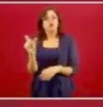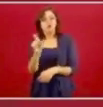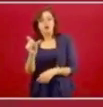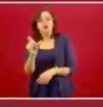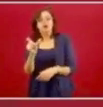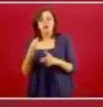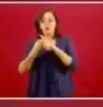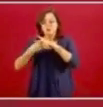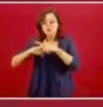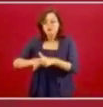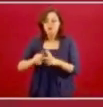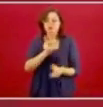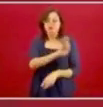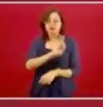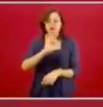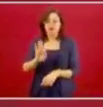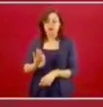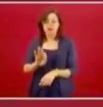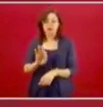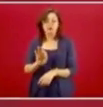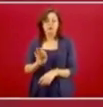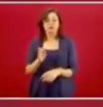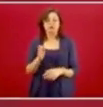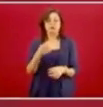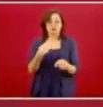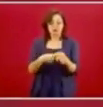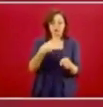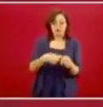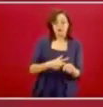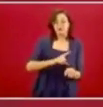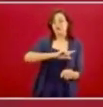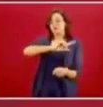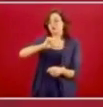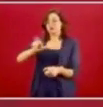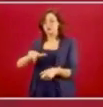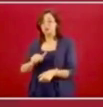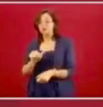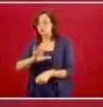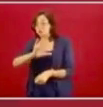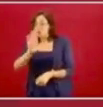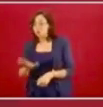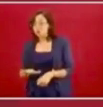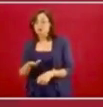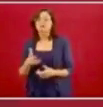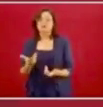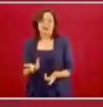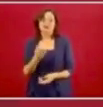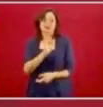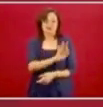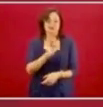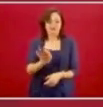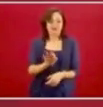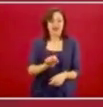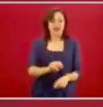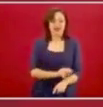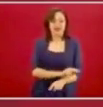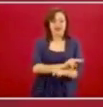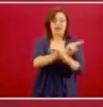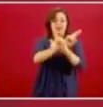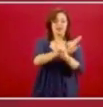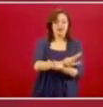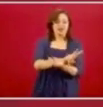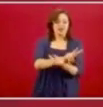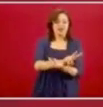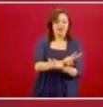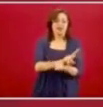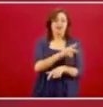case to know what was the date in which he became infected.